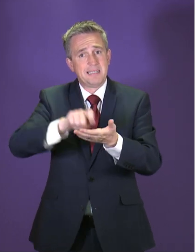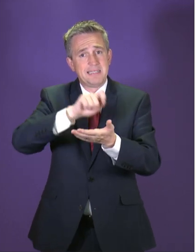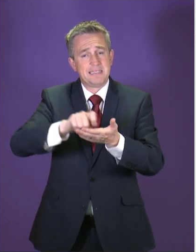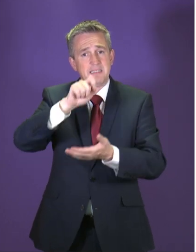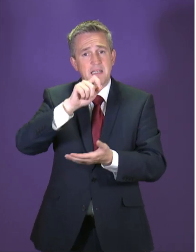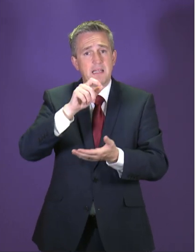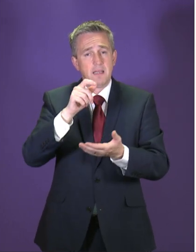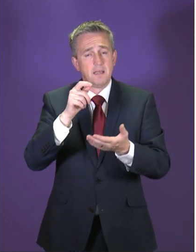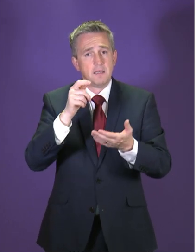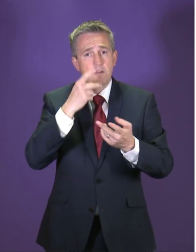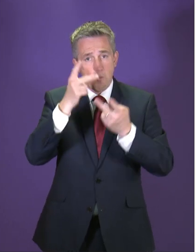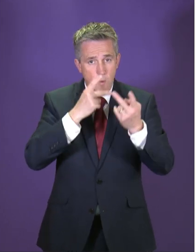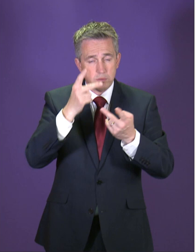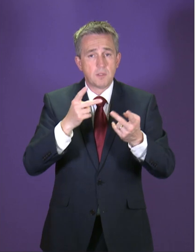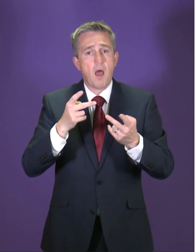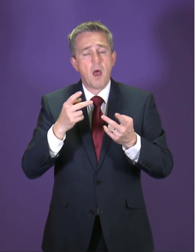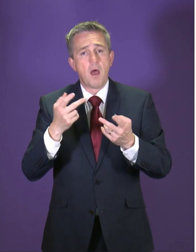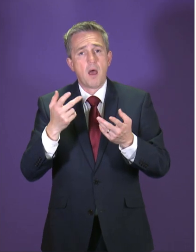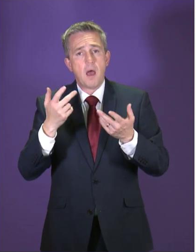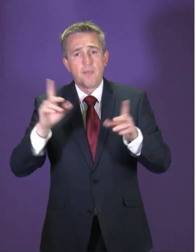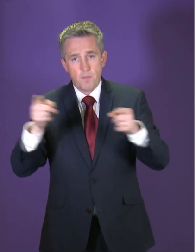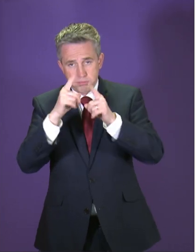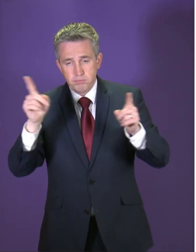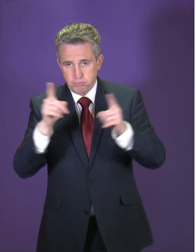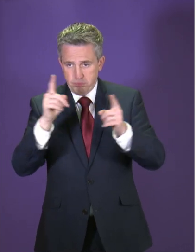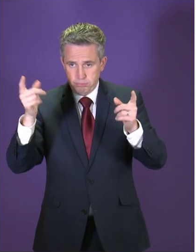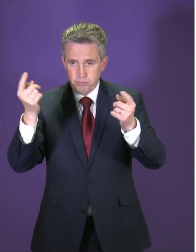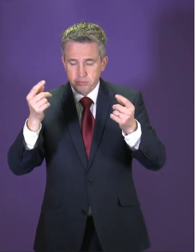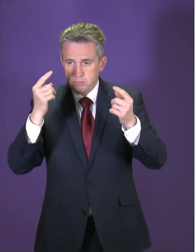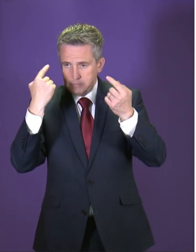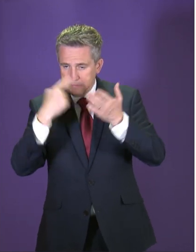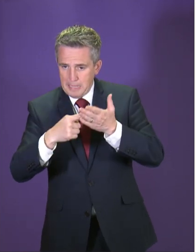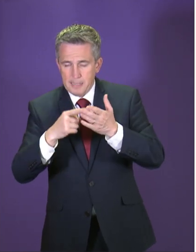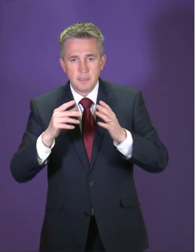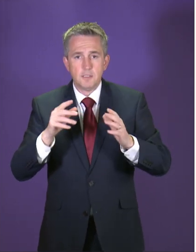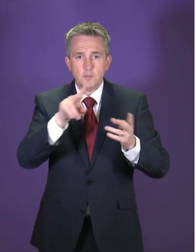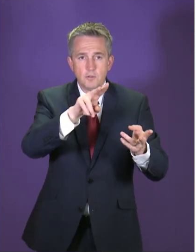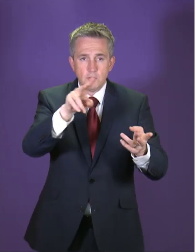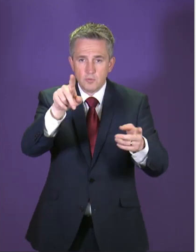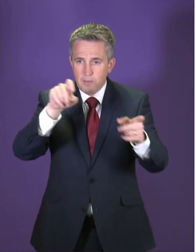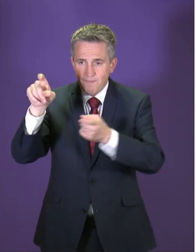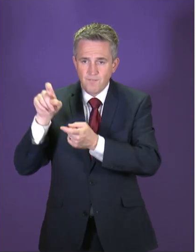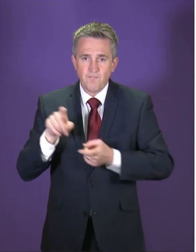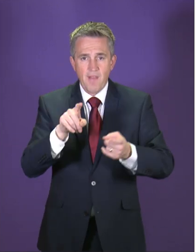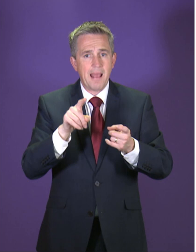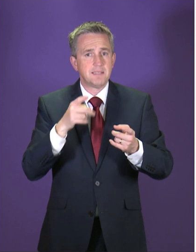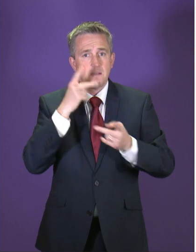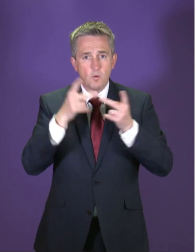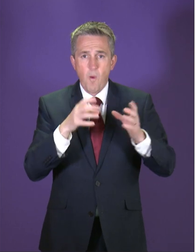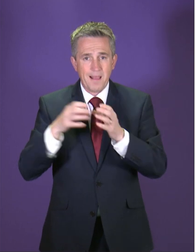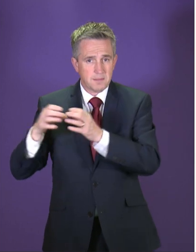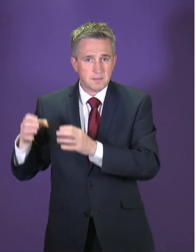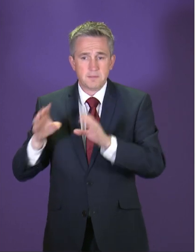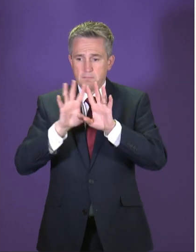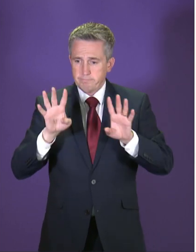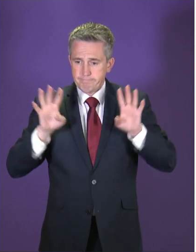of the writers, and Claudia Rankin. And we decided to sort of do this. We decided to produce it,